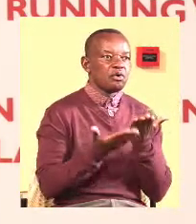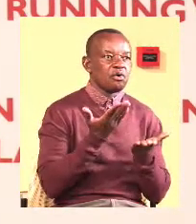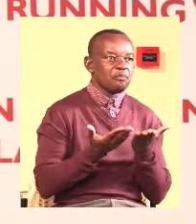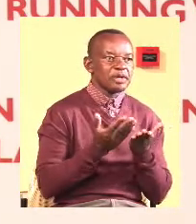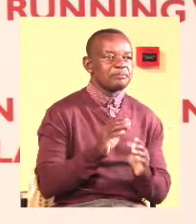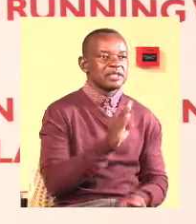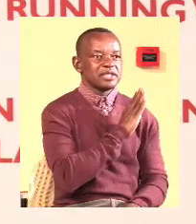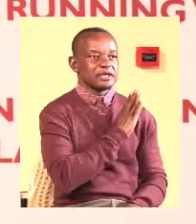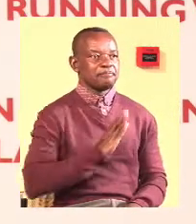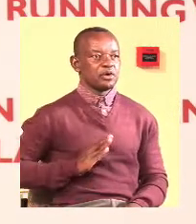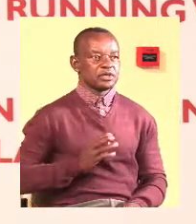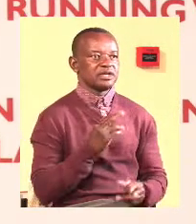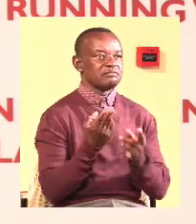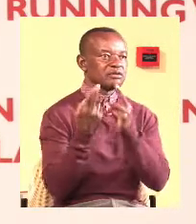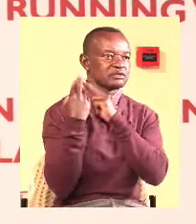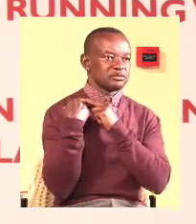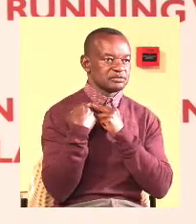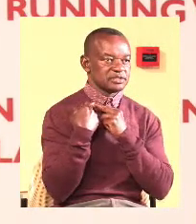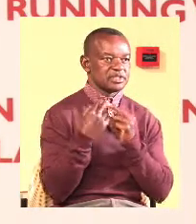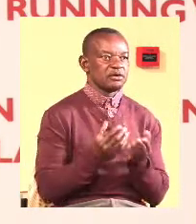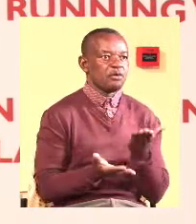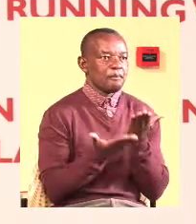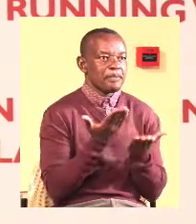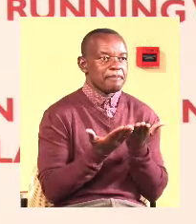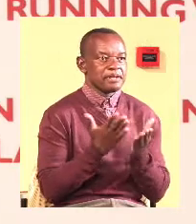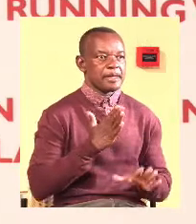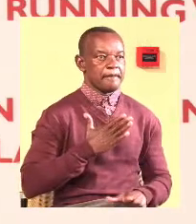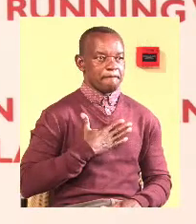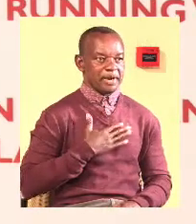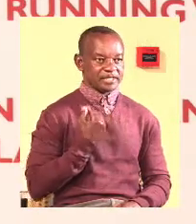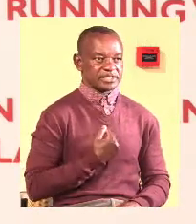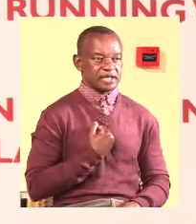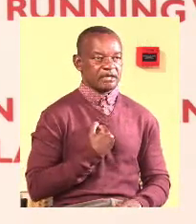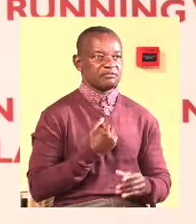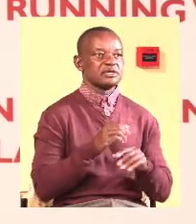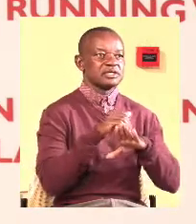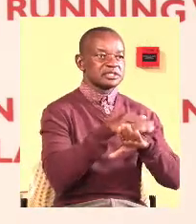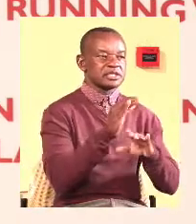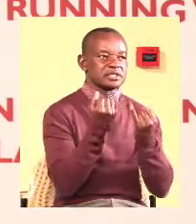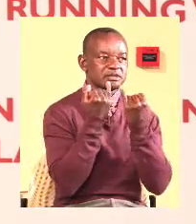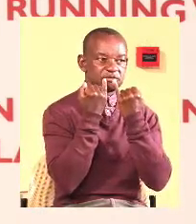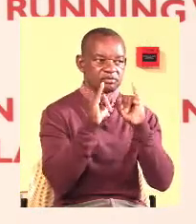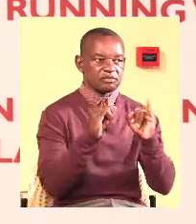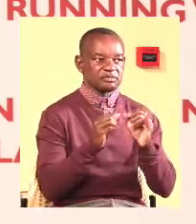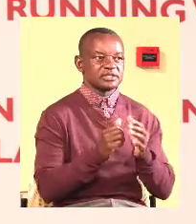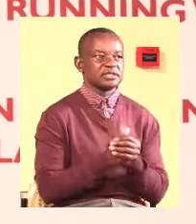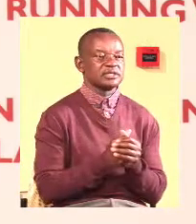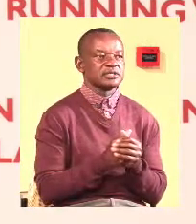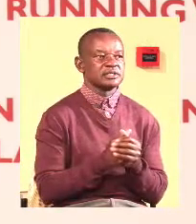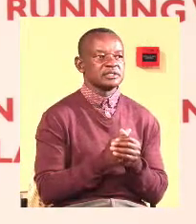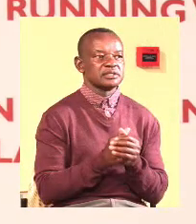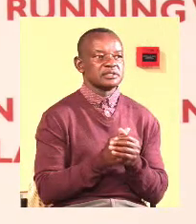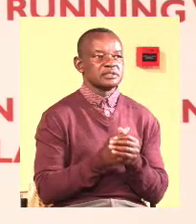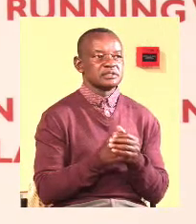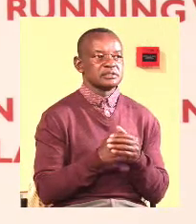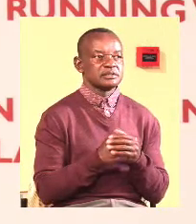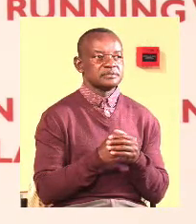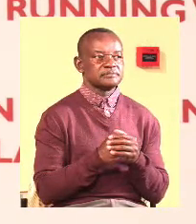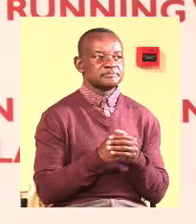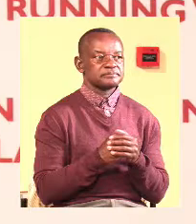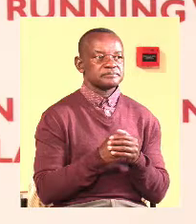myself. So, and the 4 that we had and then 6, the